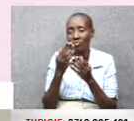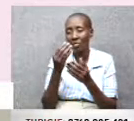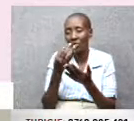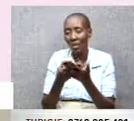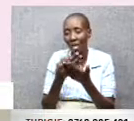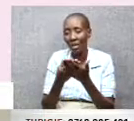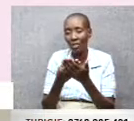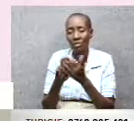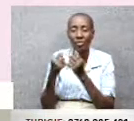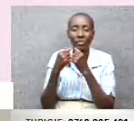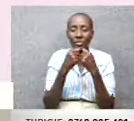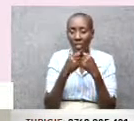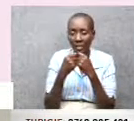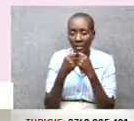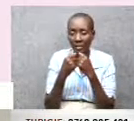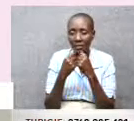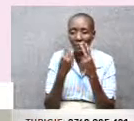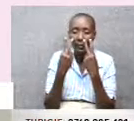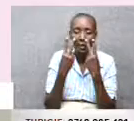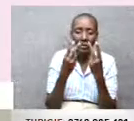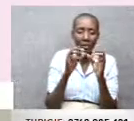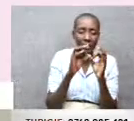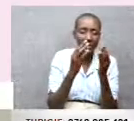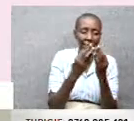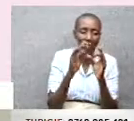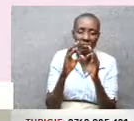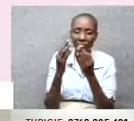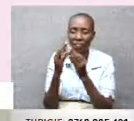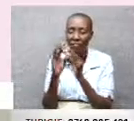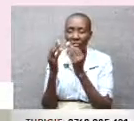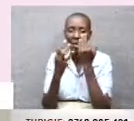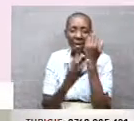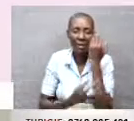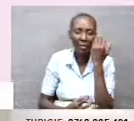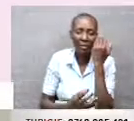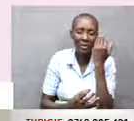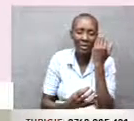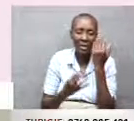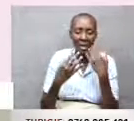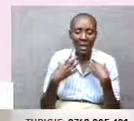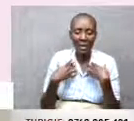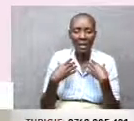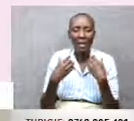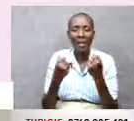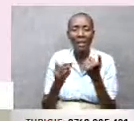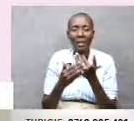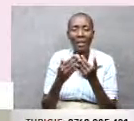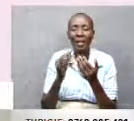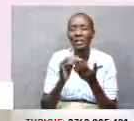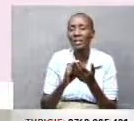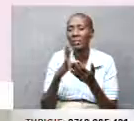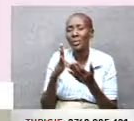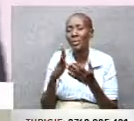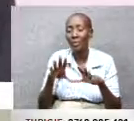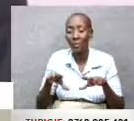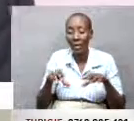To see families moving into poverty because of catastrophic expenses is unacceptable.